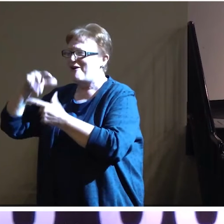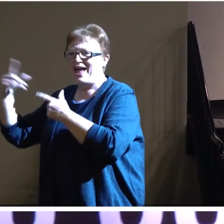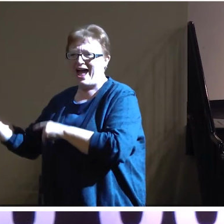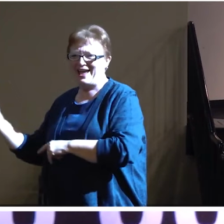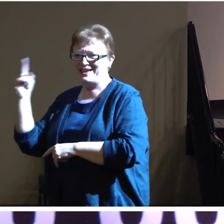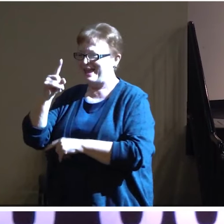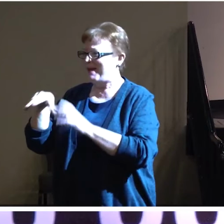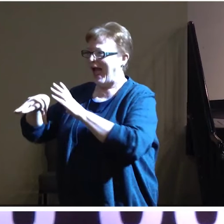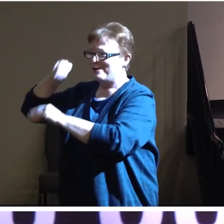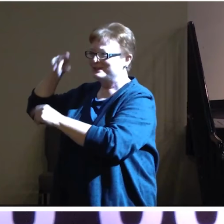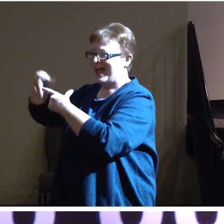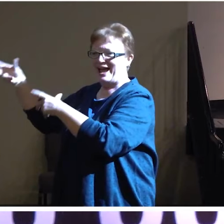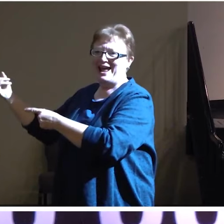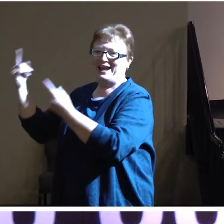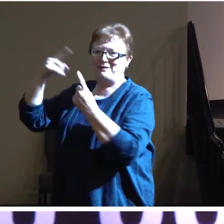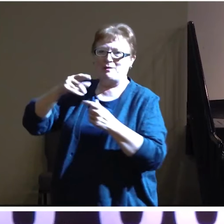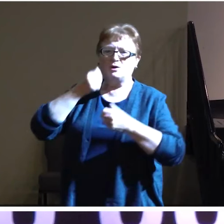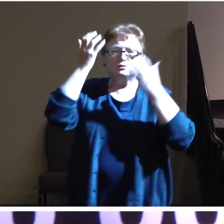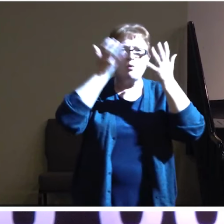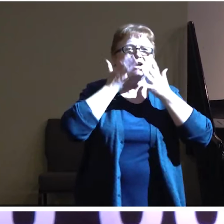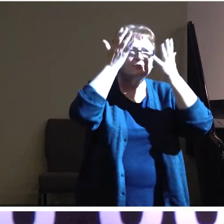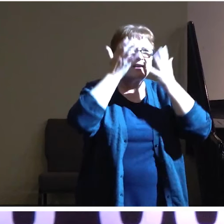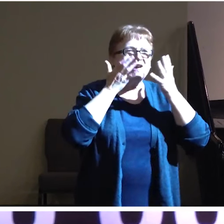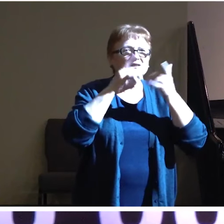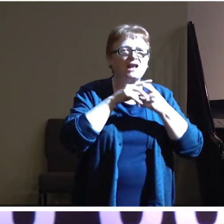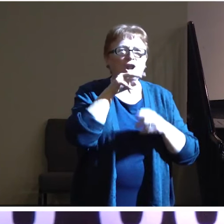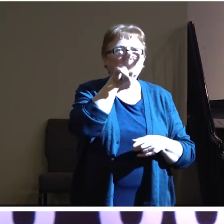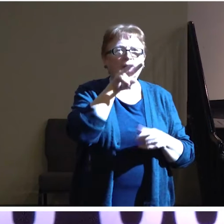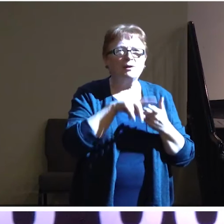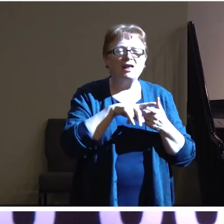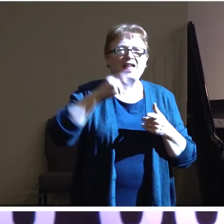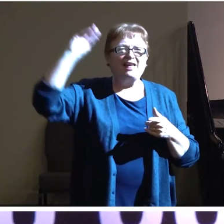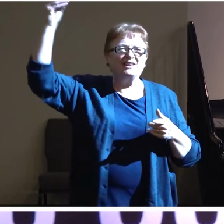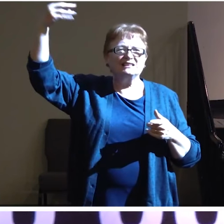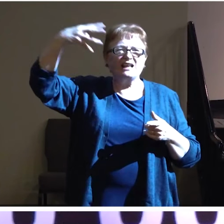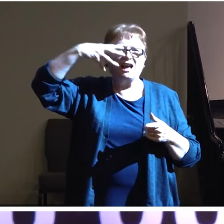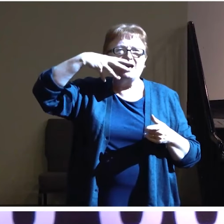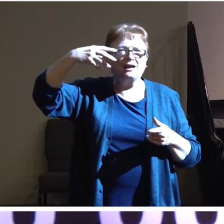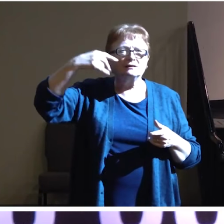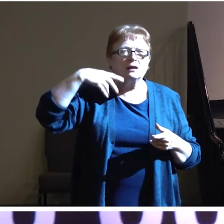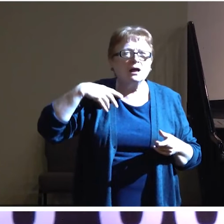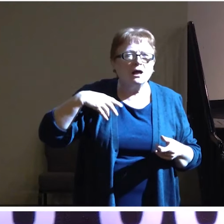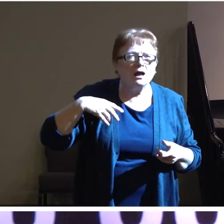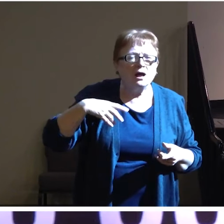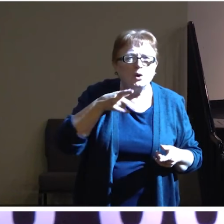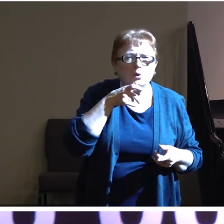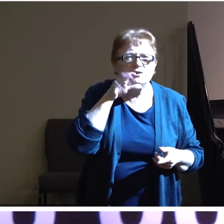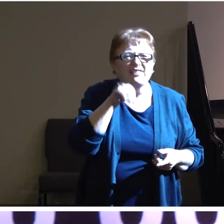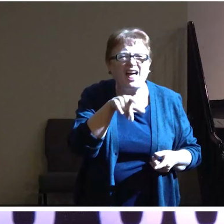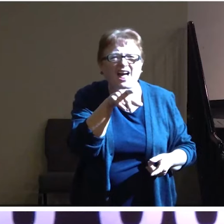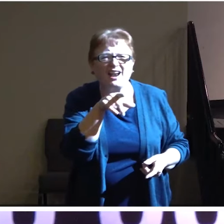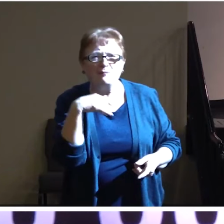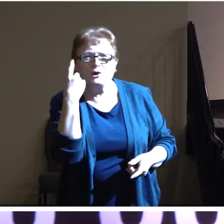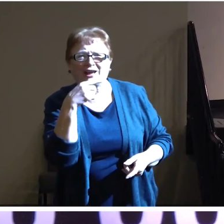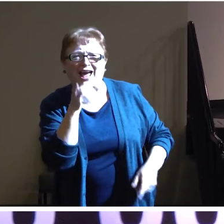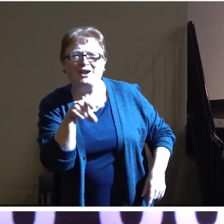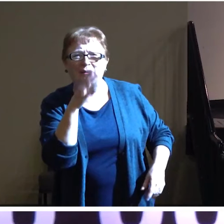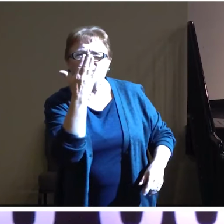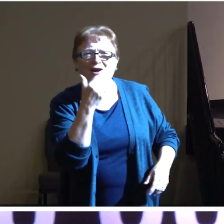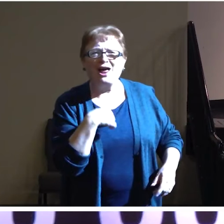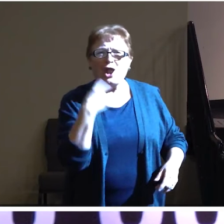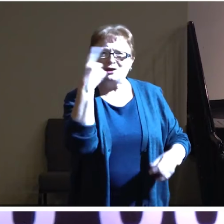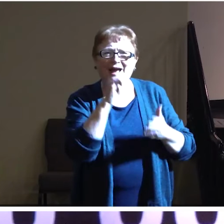was washing my face in the mirror and I looked up and the sun was kind of coming through. And for a moment I thought to myself, who is this guy I'm looking at? This